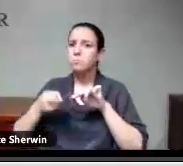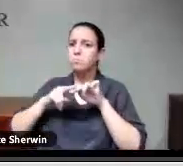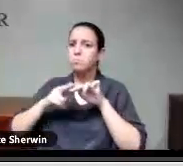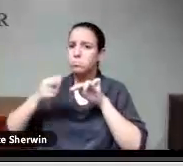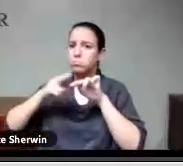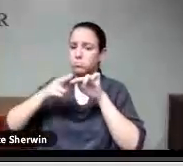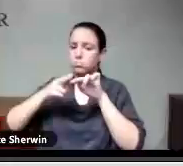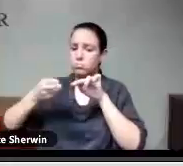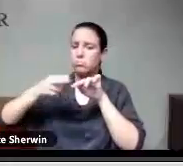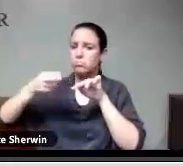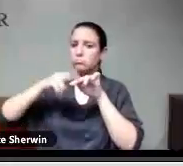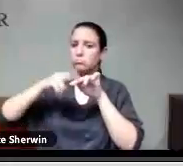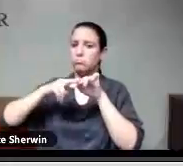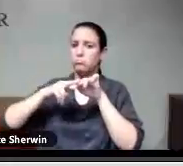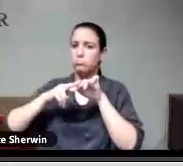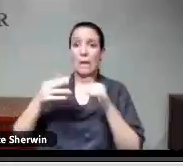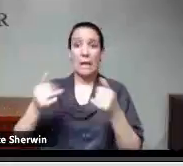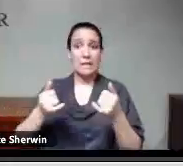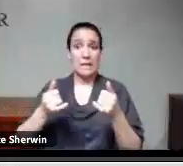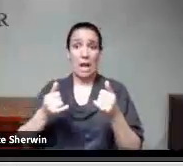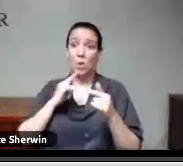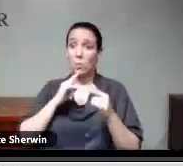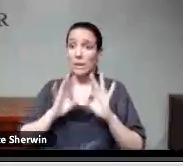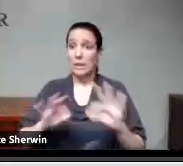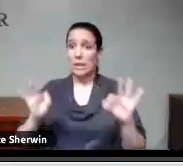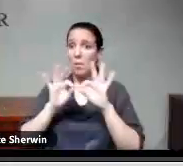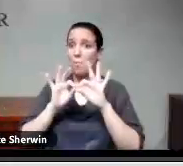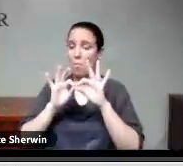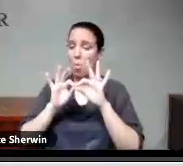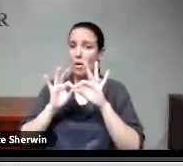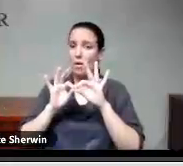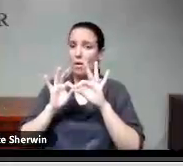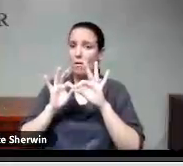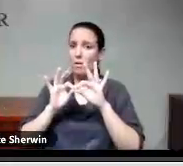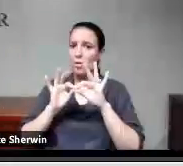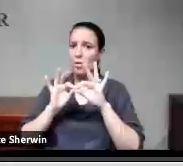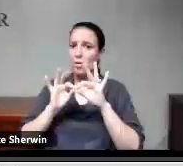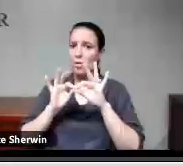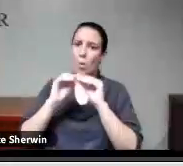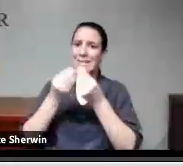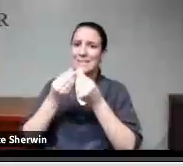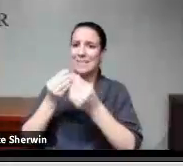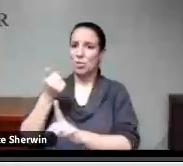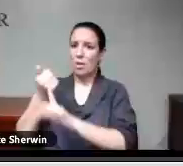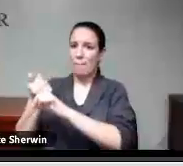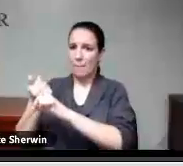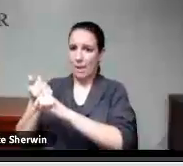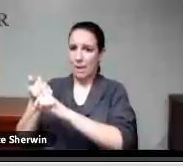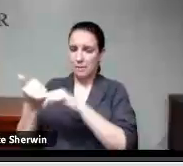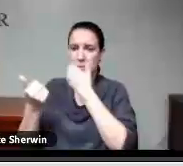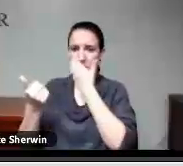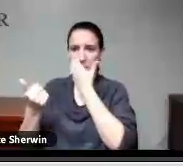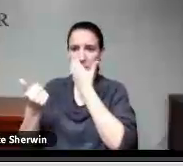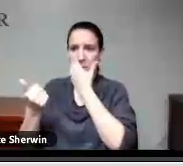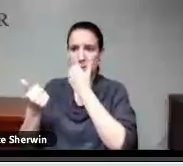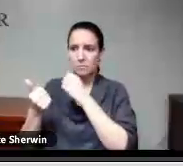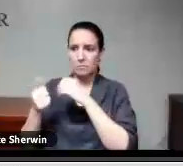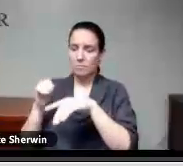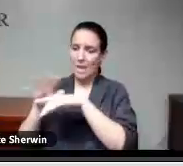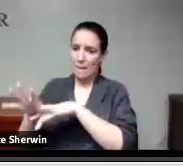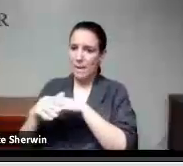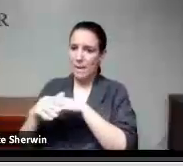really starting to have very, very significant organizational impact, and they're an advisory group to the Library Standing